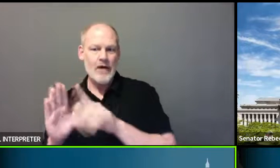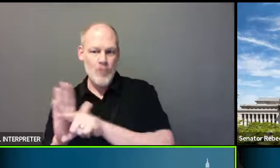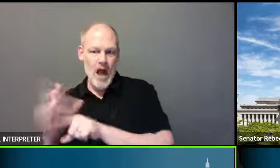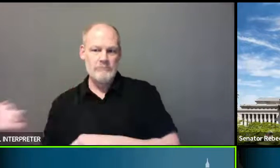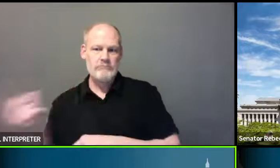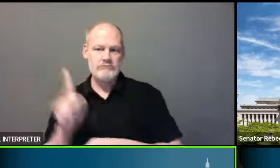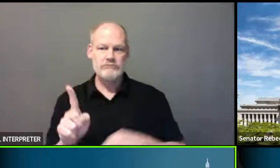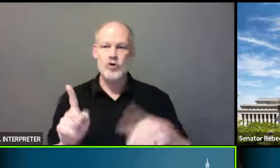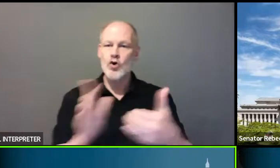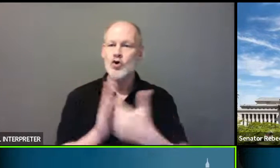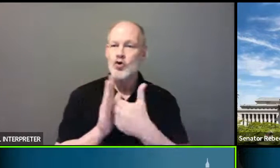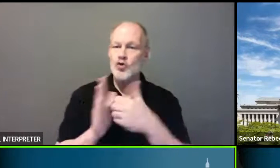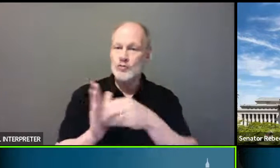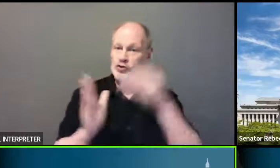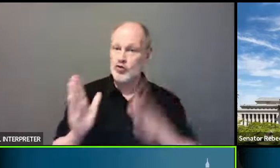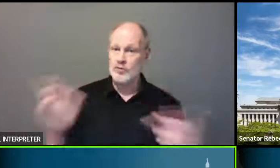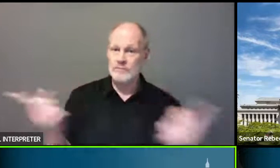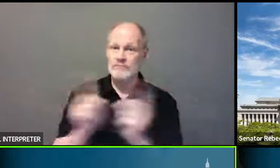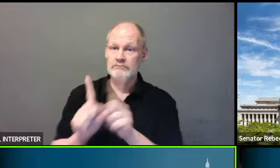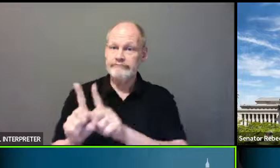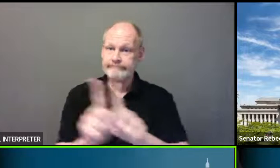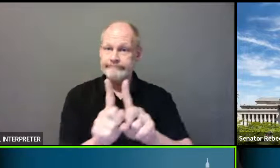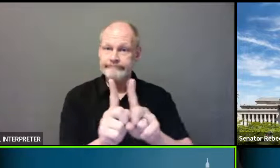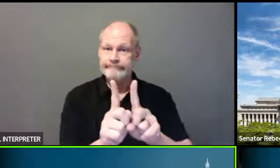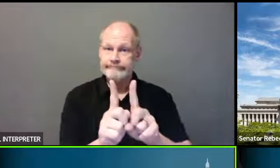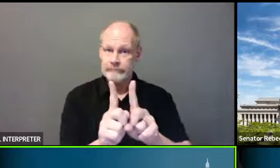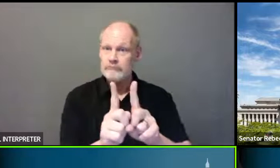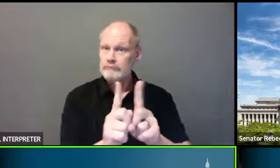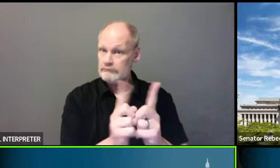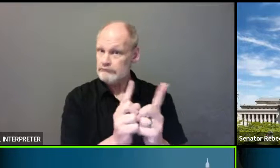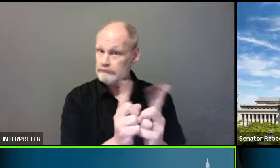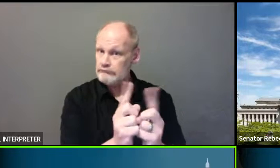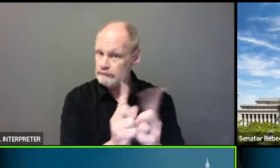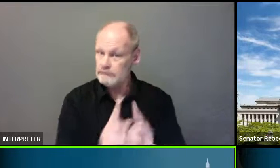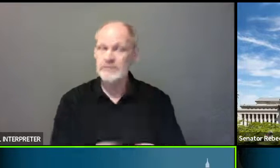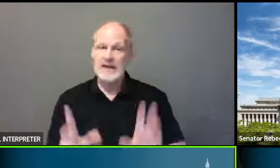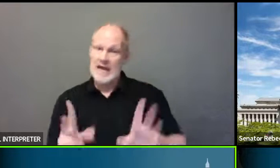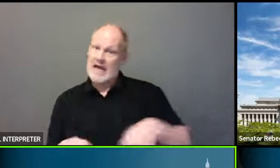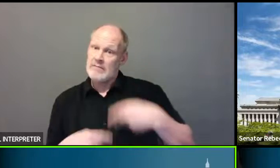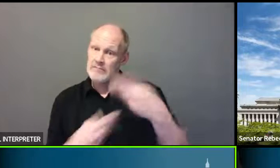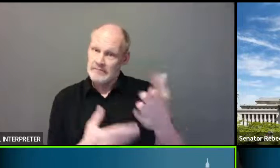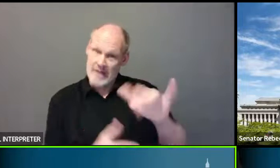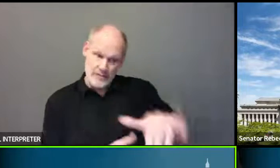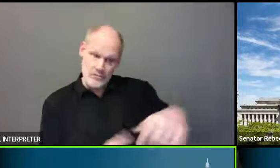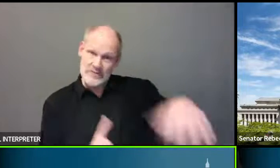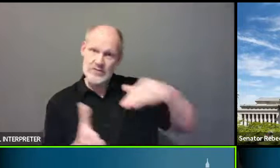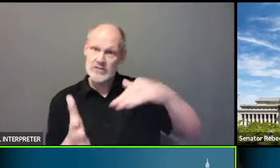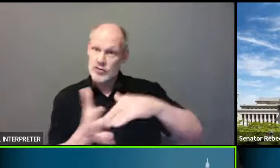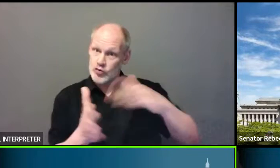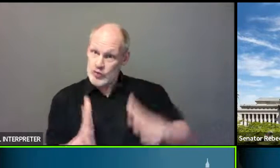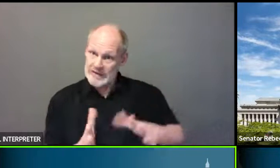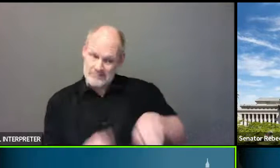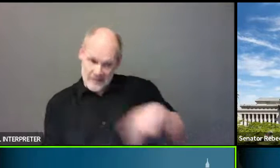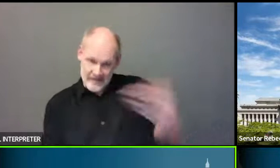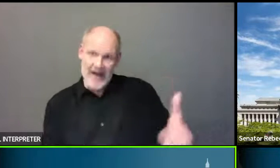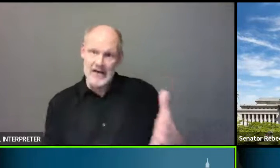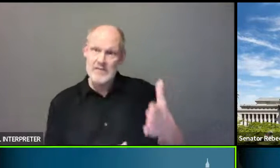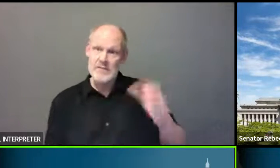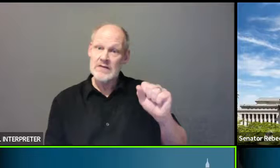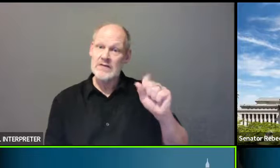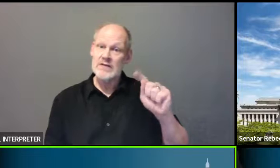budget is to provide those individuals with a living stipend of, I think